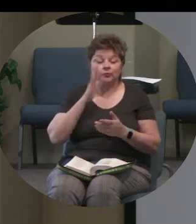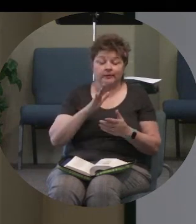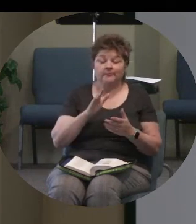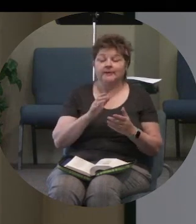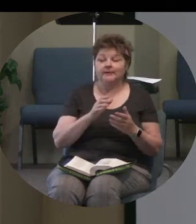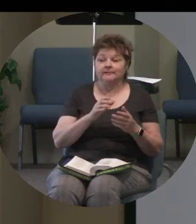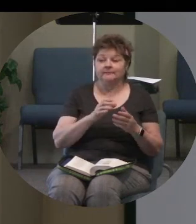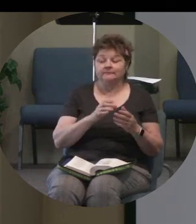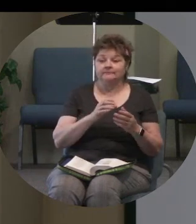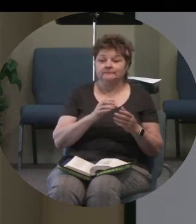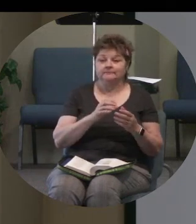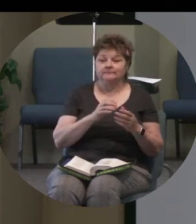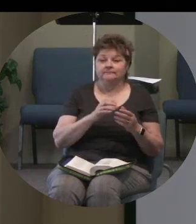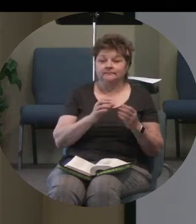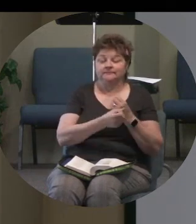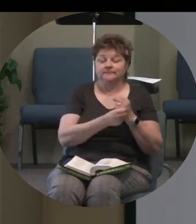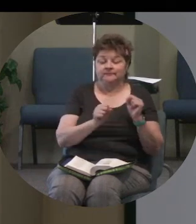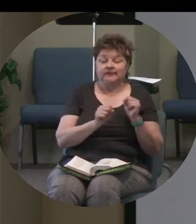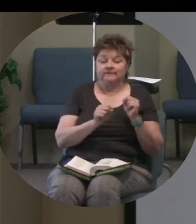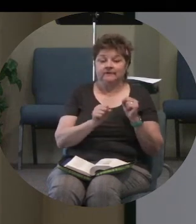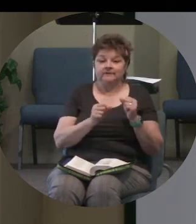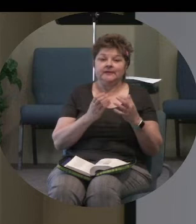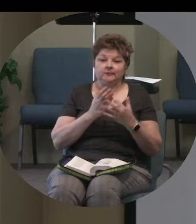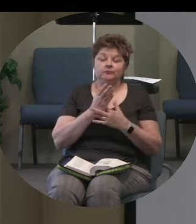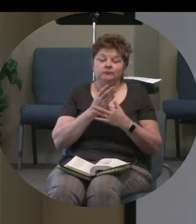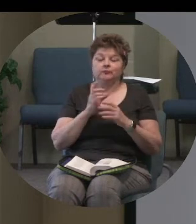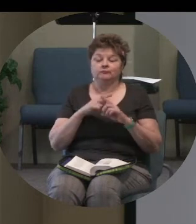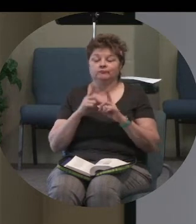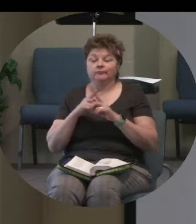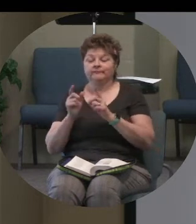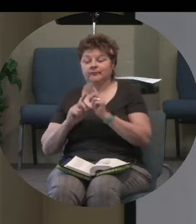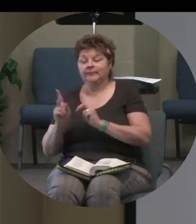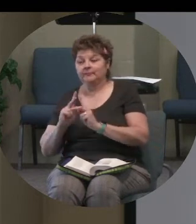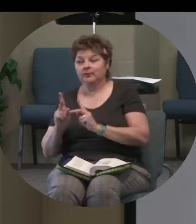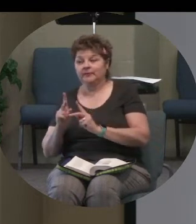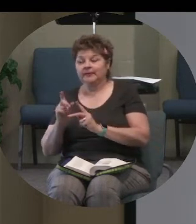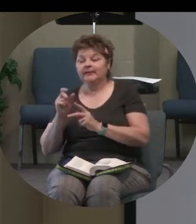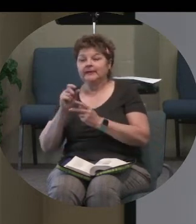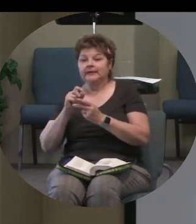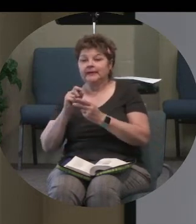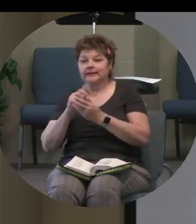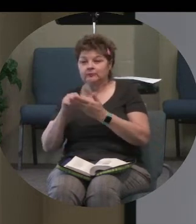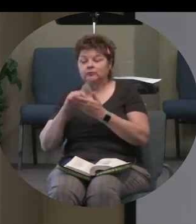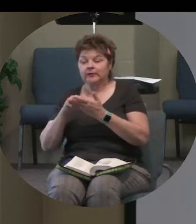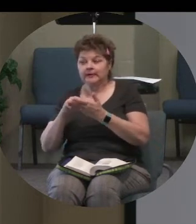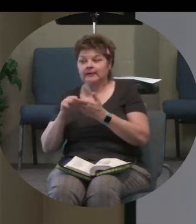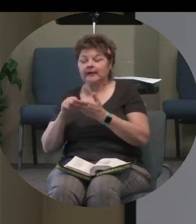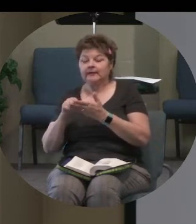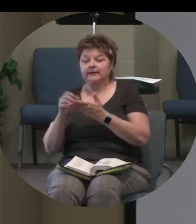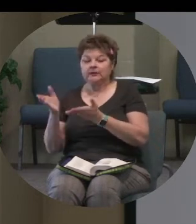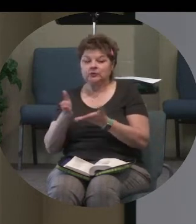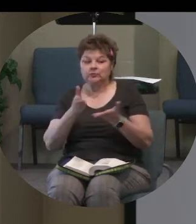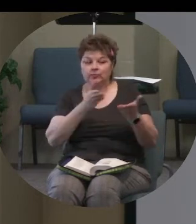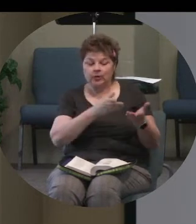of the nations delivered? And they go through some different people. This is written down on a message. It's brought to